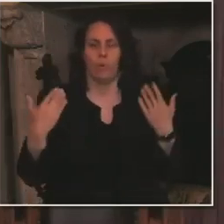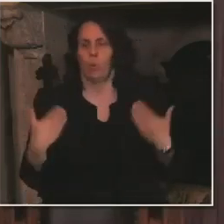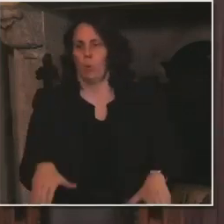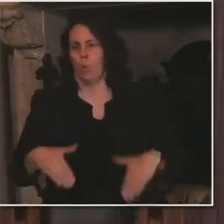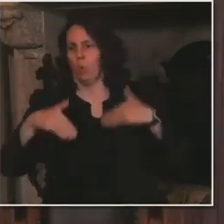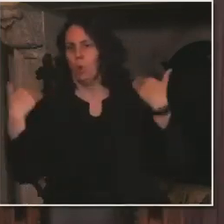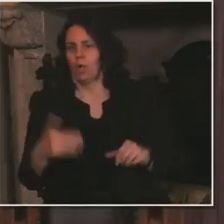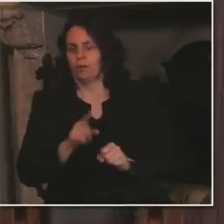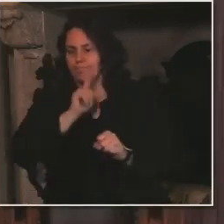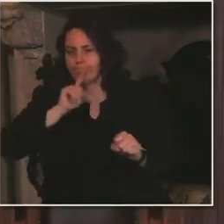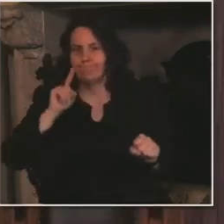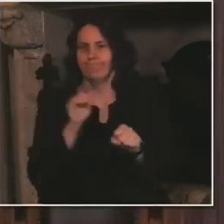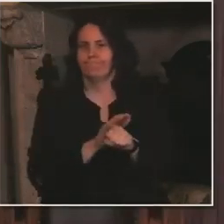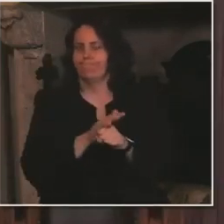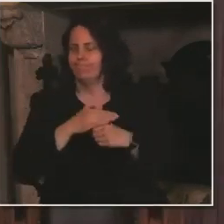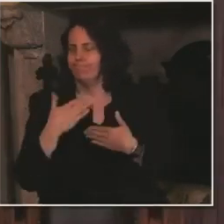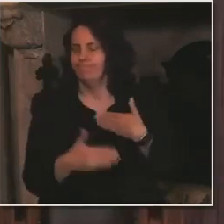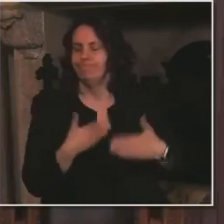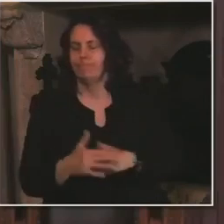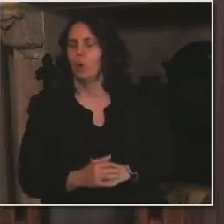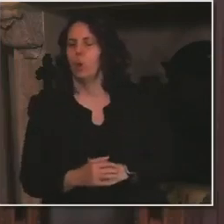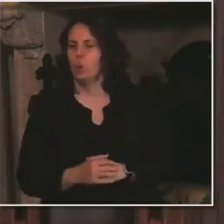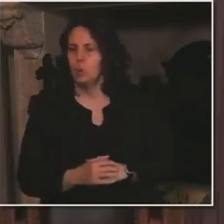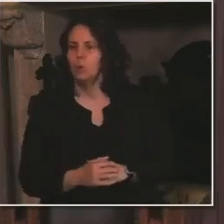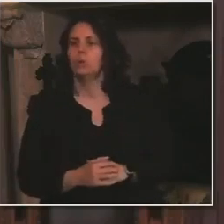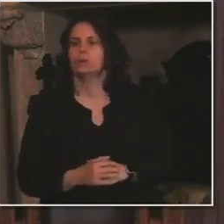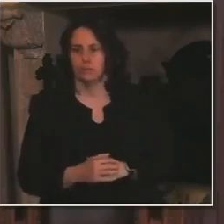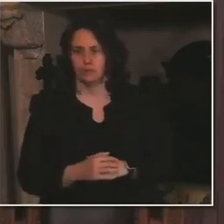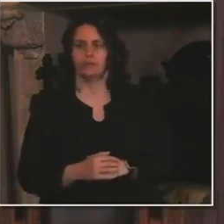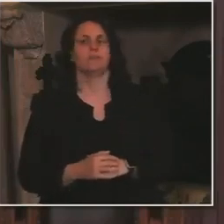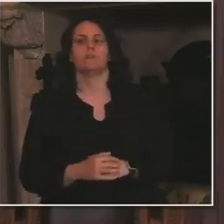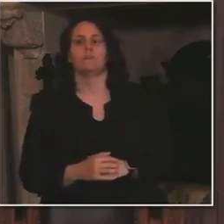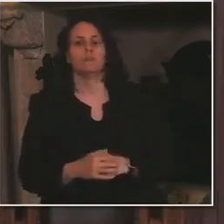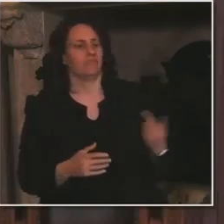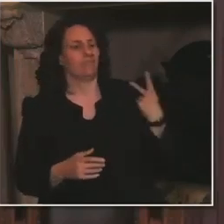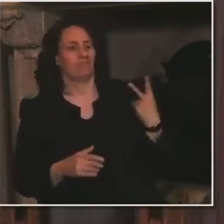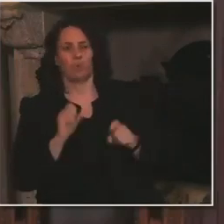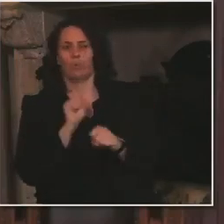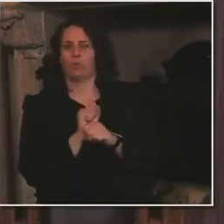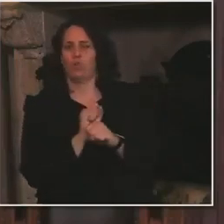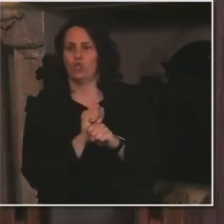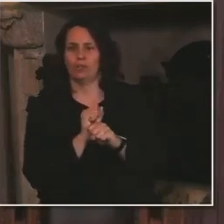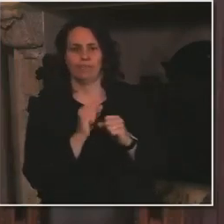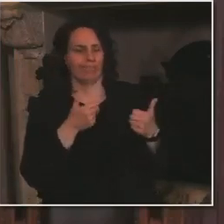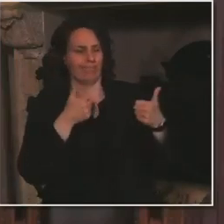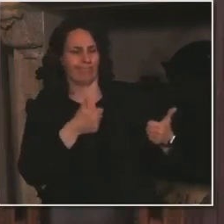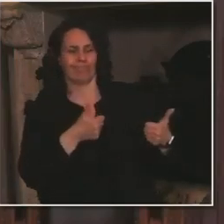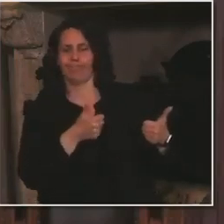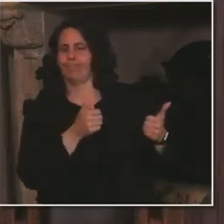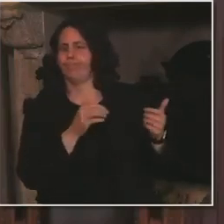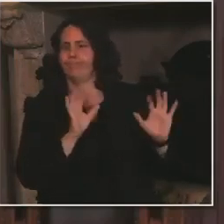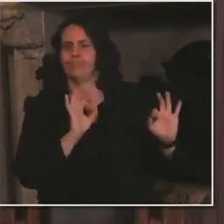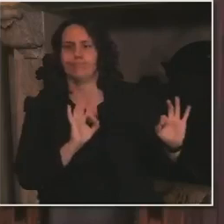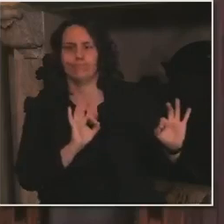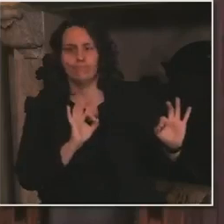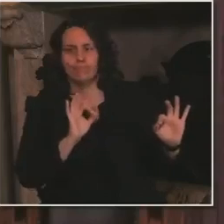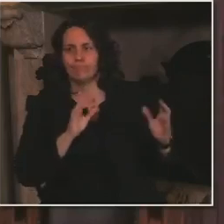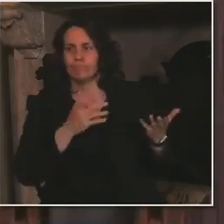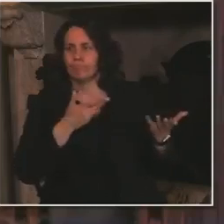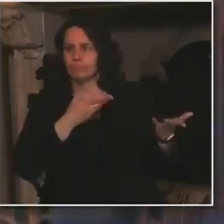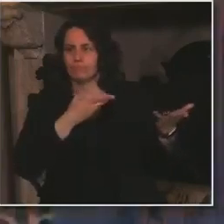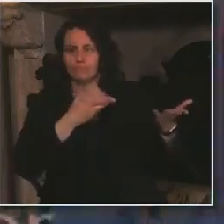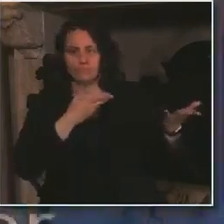We'll be however we can be to be transparent to not only the people of Wisconsin, but the legislature.